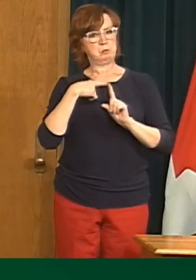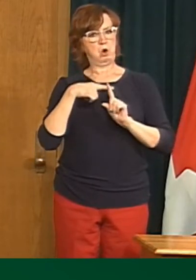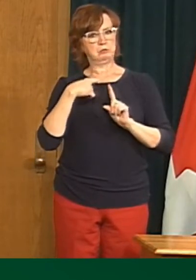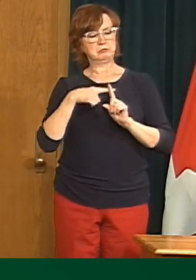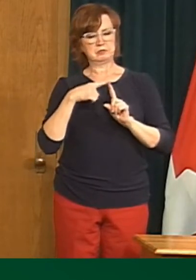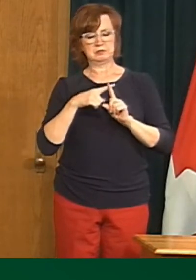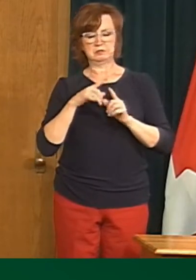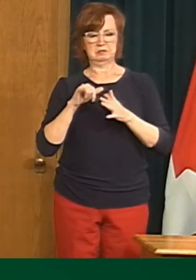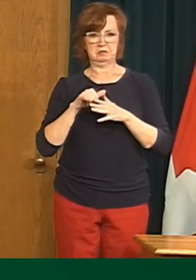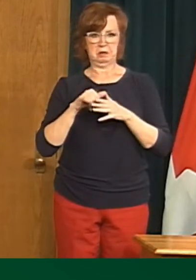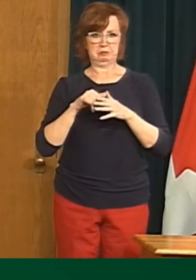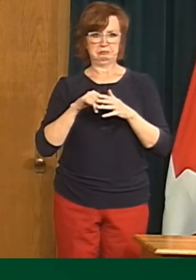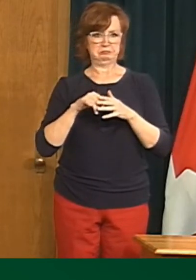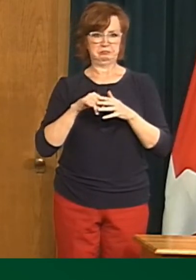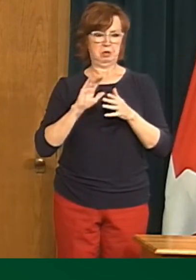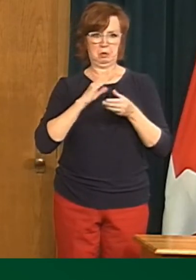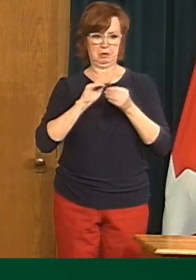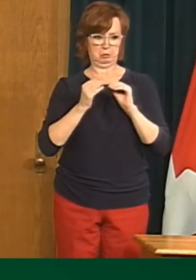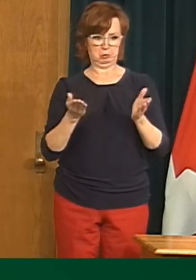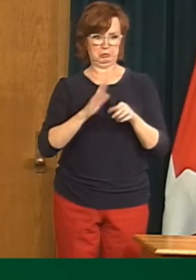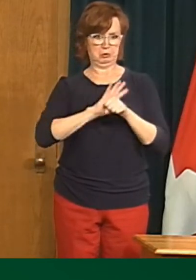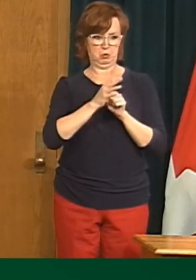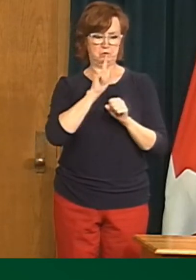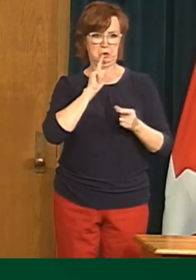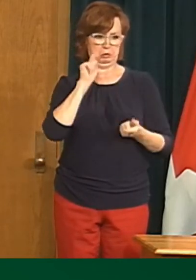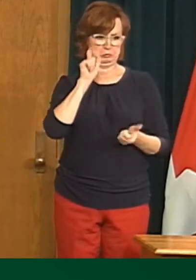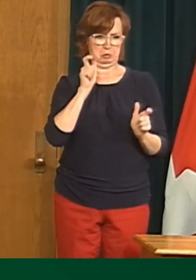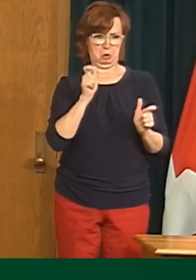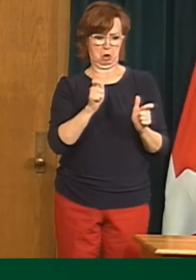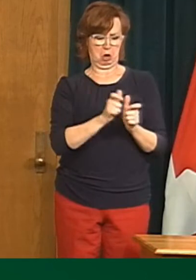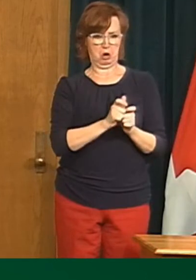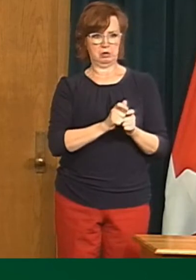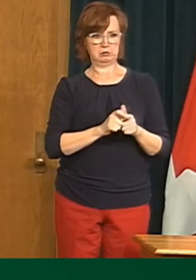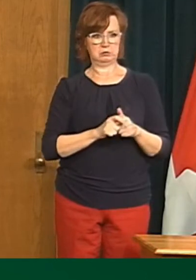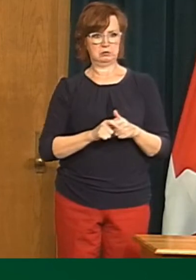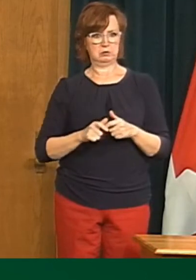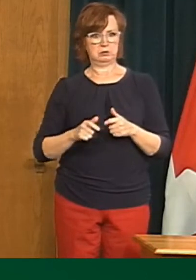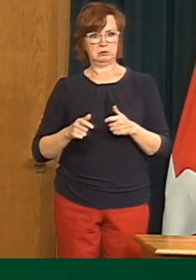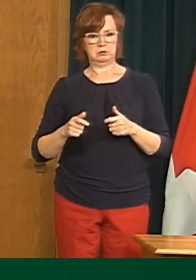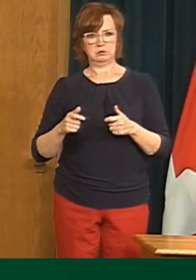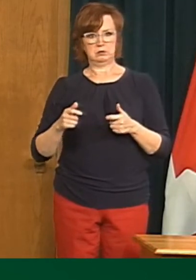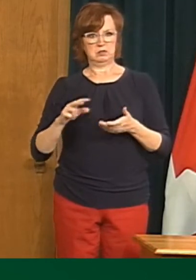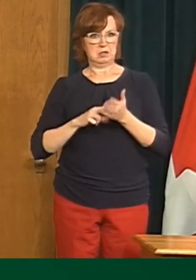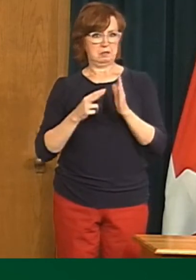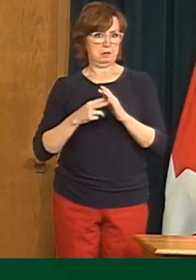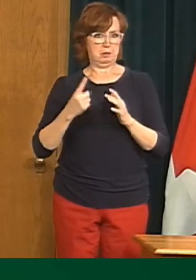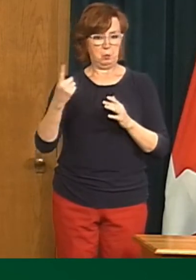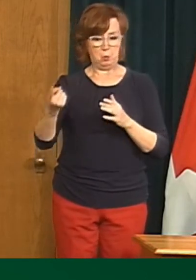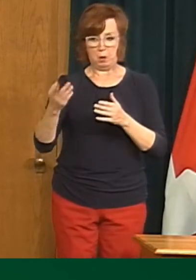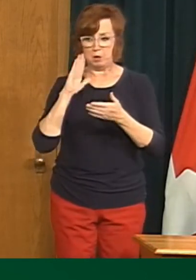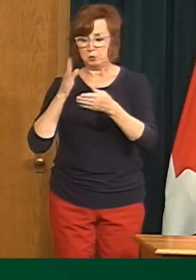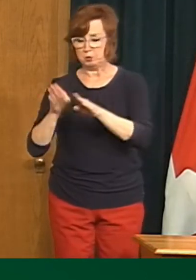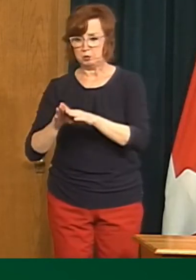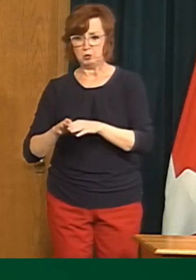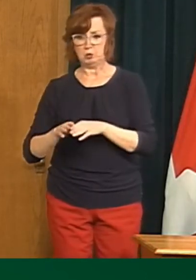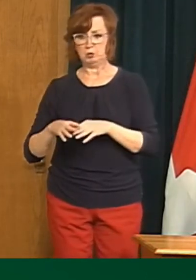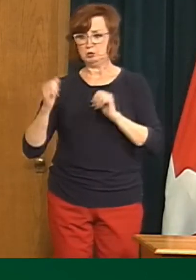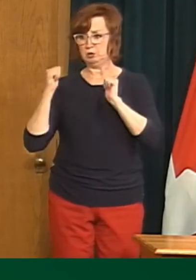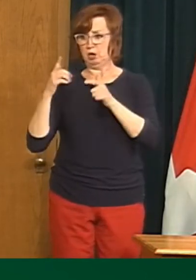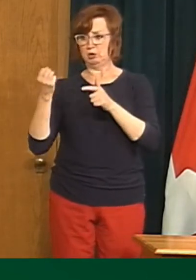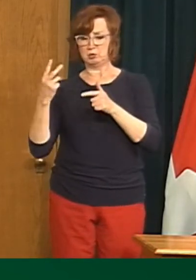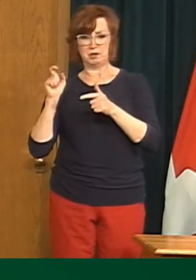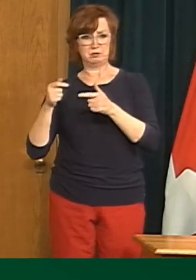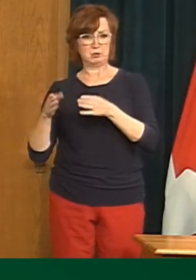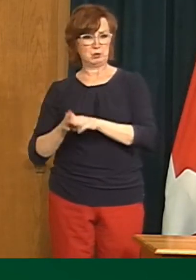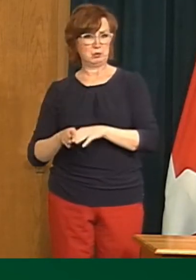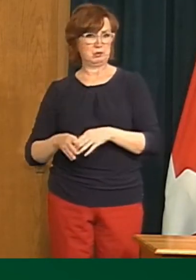wouldn't necessarily then be all 12 closed. It could be 1, it could be 6. It would depend on sort